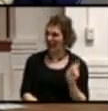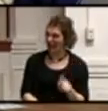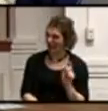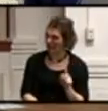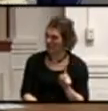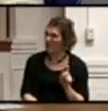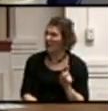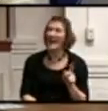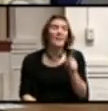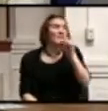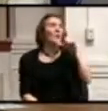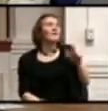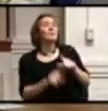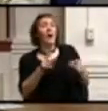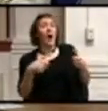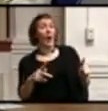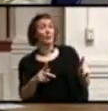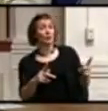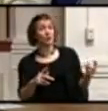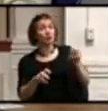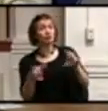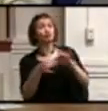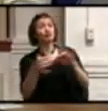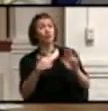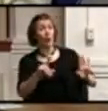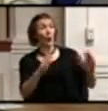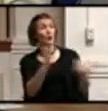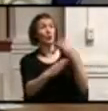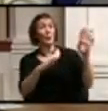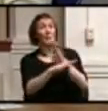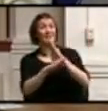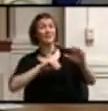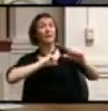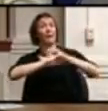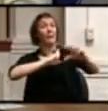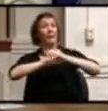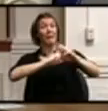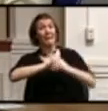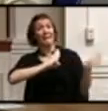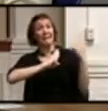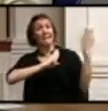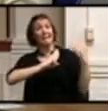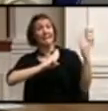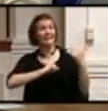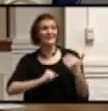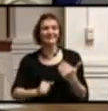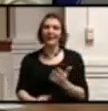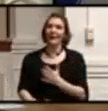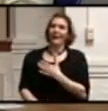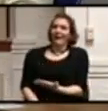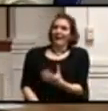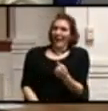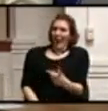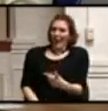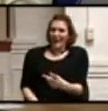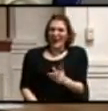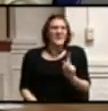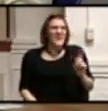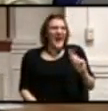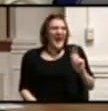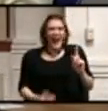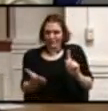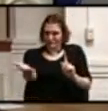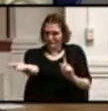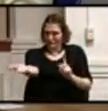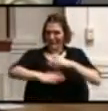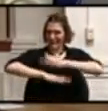Do I have to? You don't have to, but it's a chance for you to talk about your new business. Yeah. It's a free publicity. Do some promotion. You know? We're